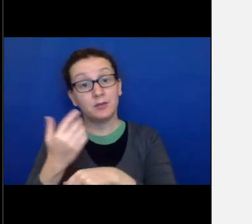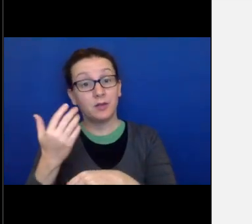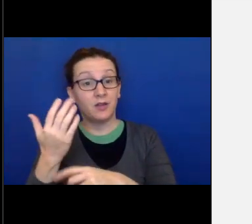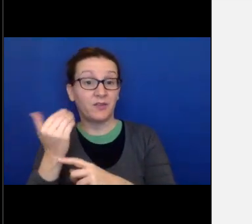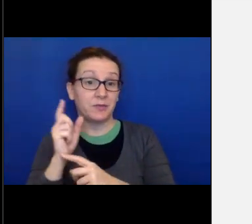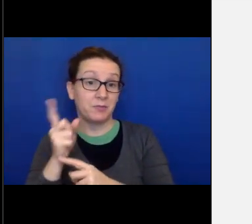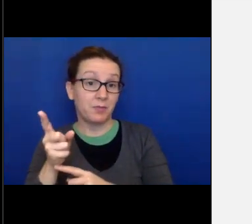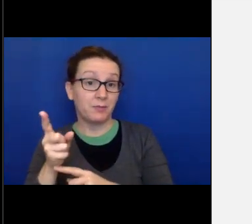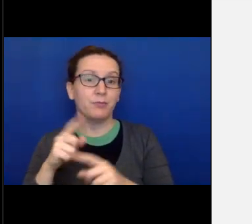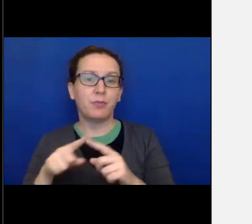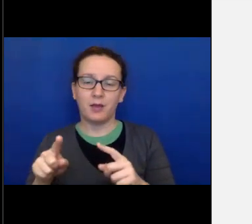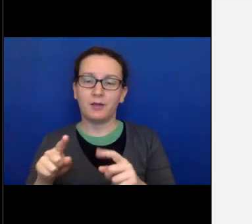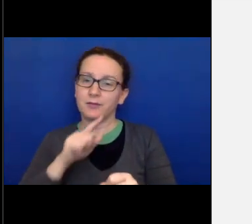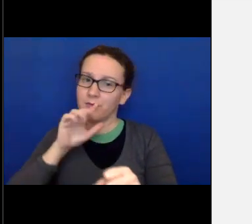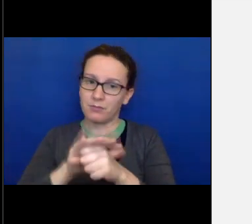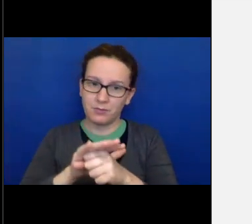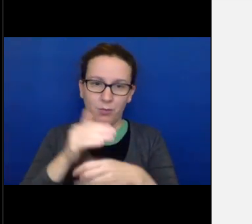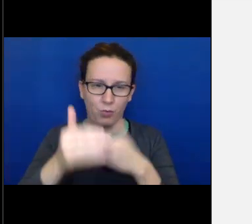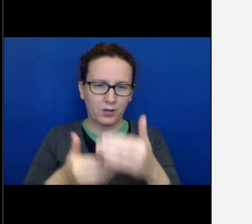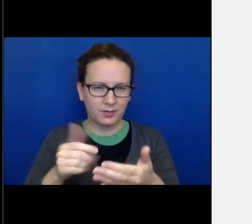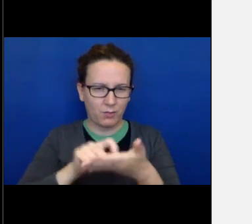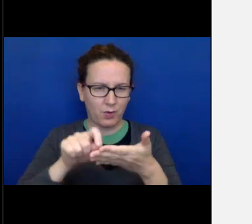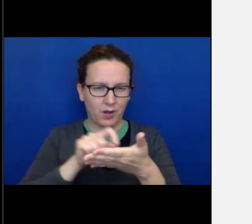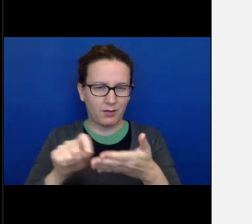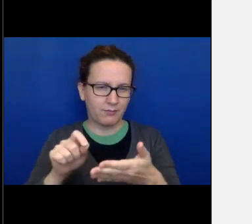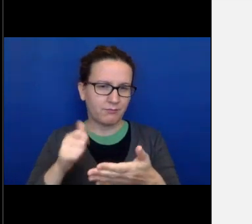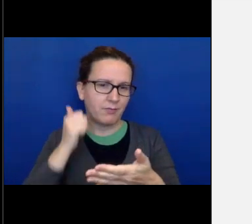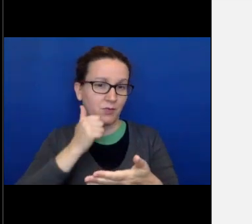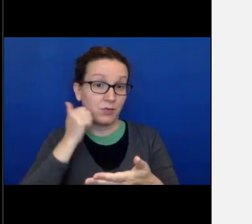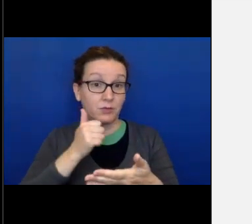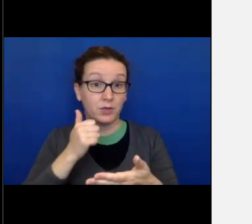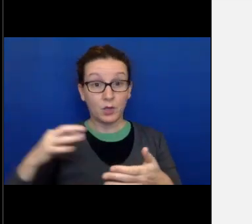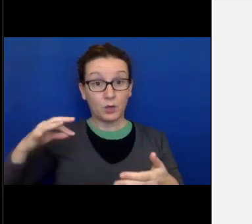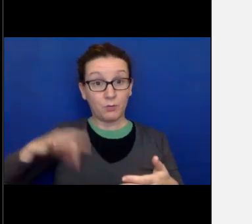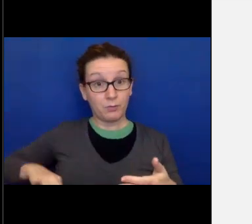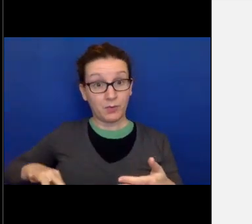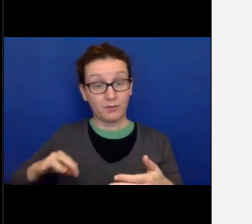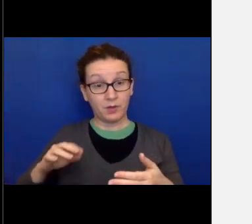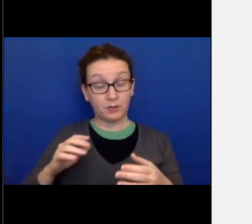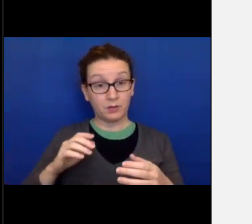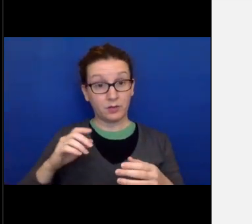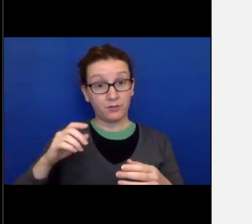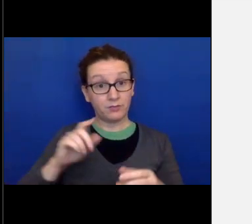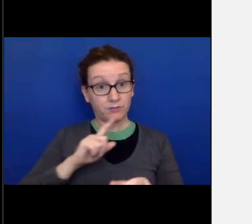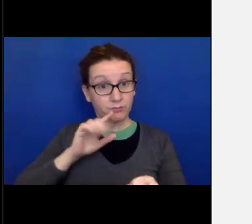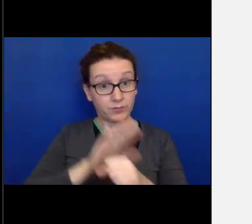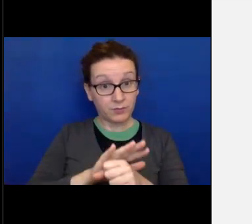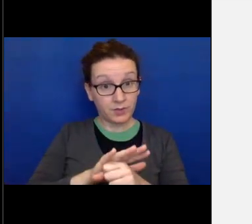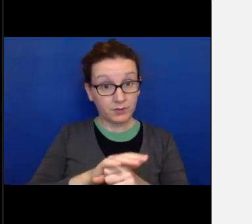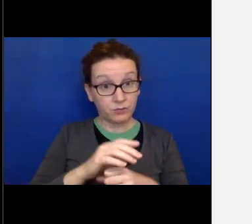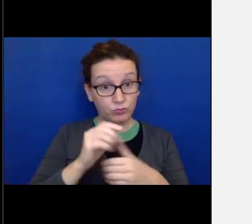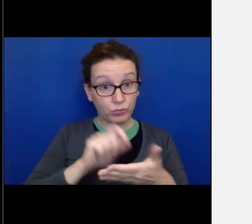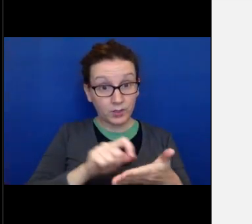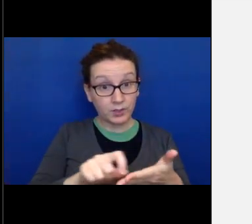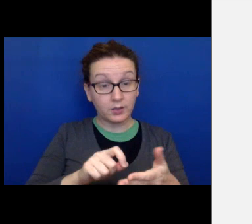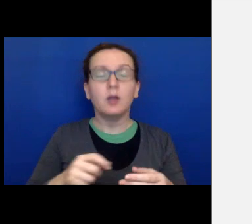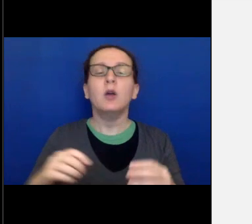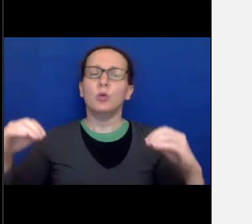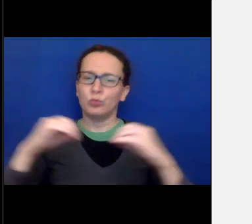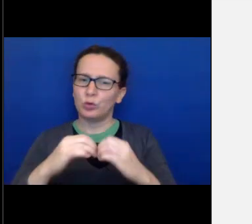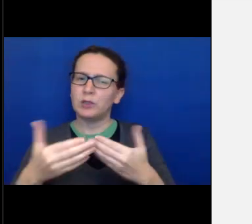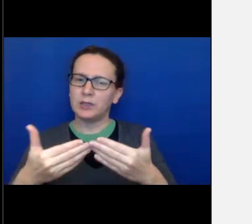minutes, but I try to commit to the process of writing every day. And the benefit of that is first, I can more easily